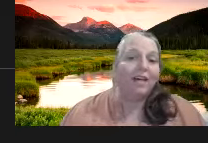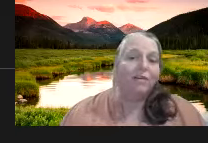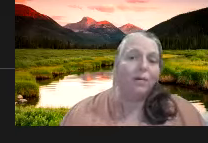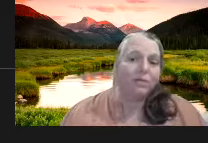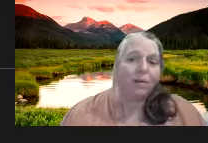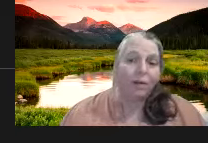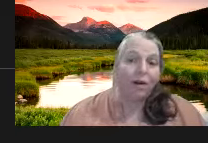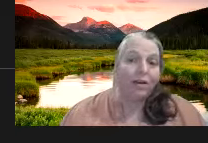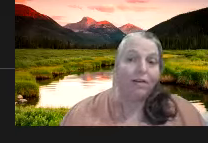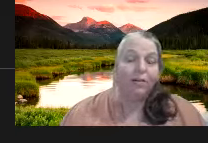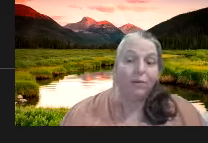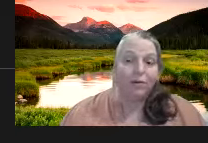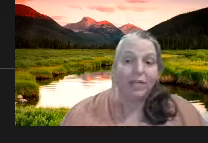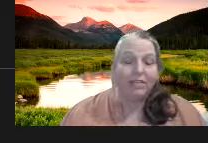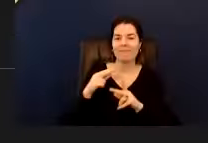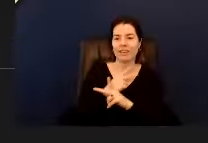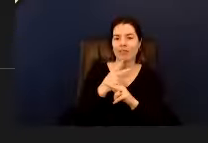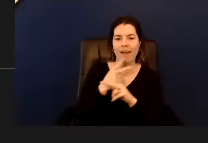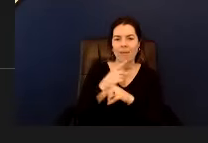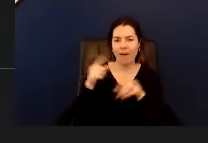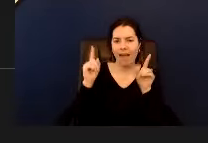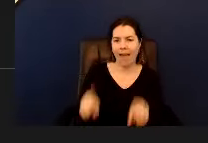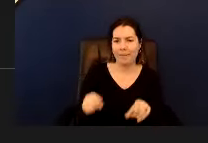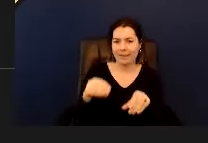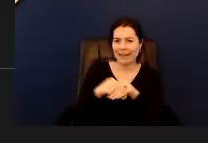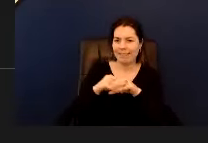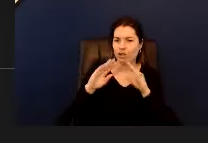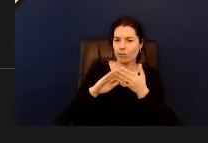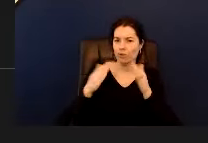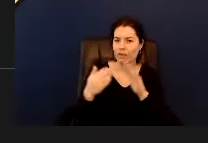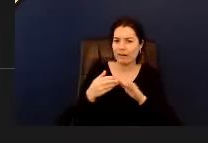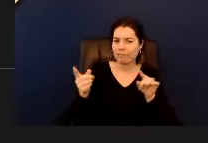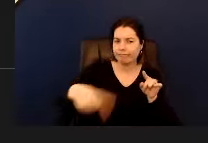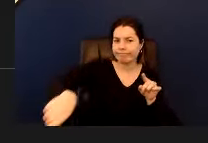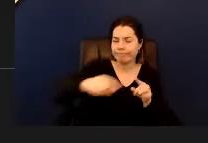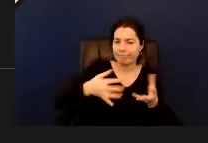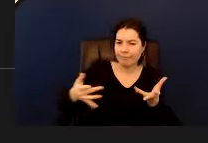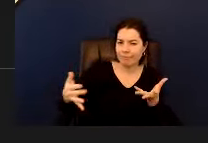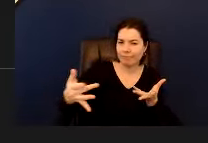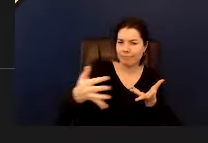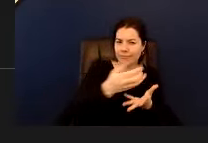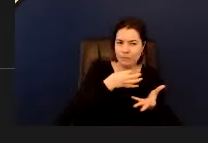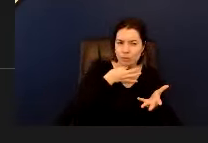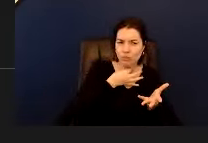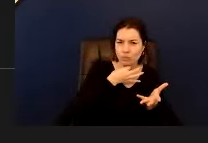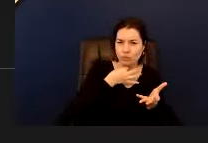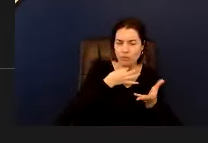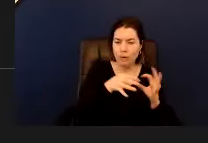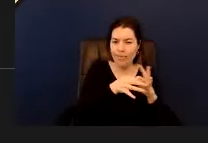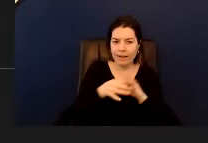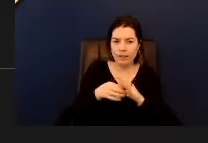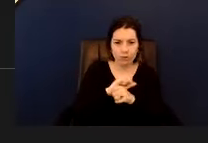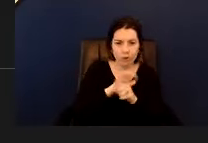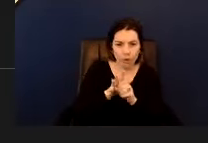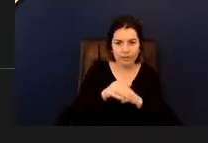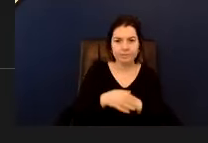out exactly what was going on in our communities related to COVID-19. And so we were hearing